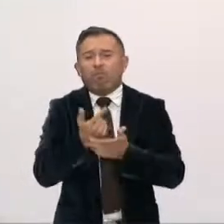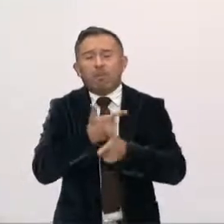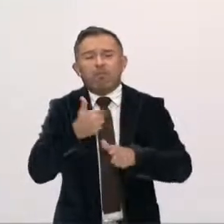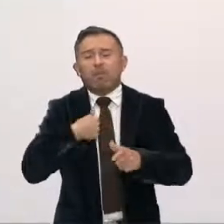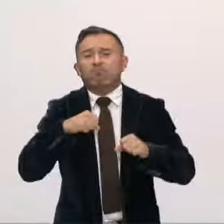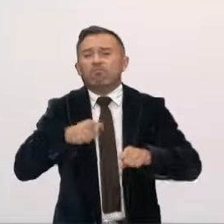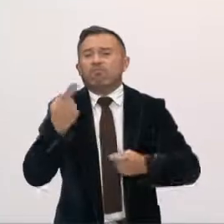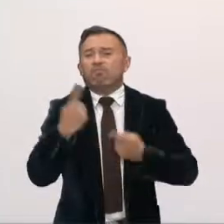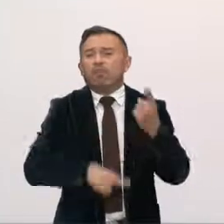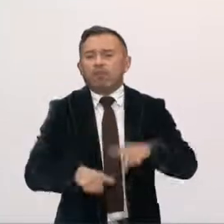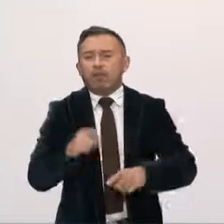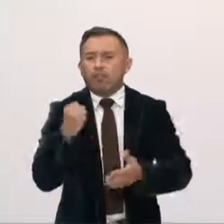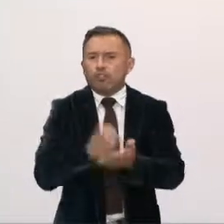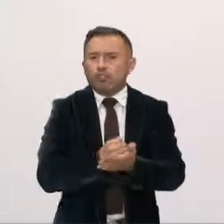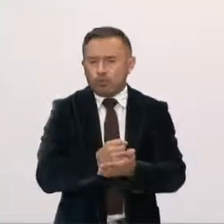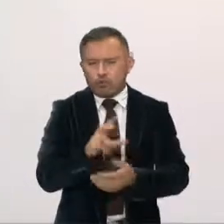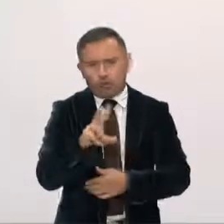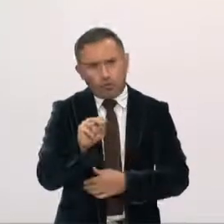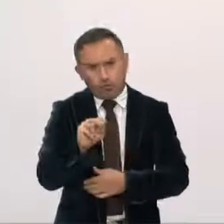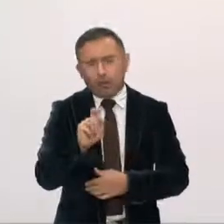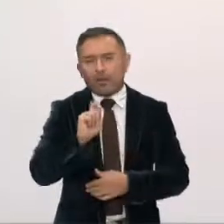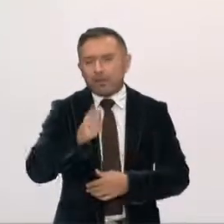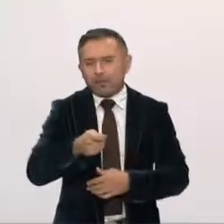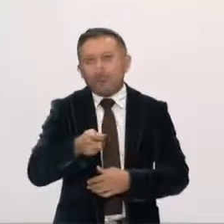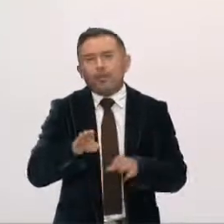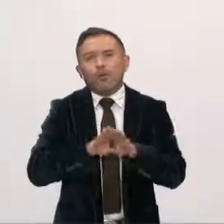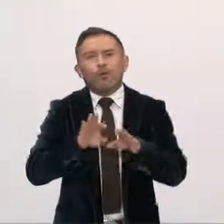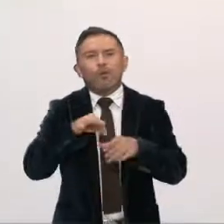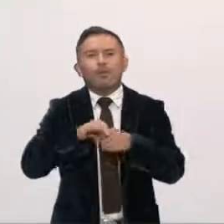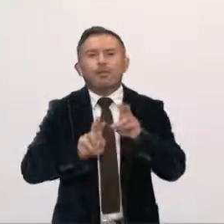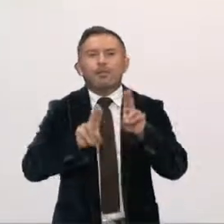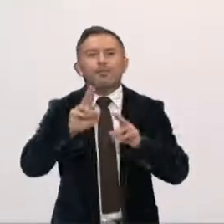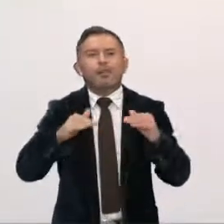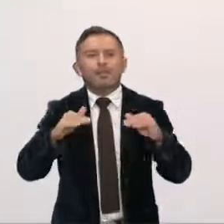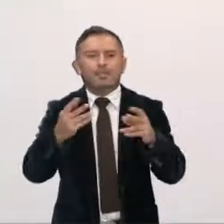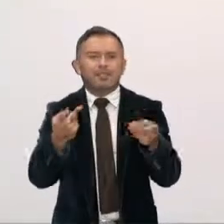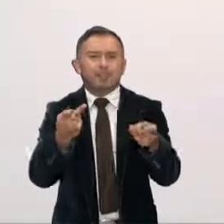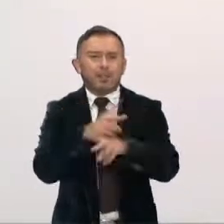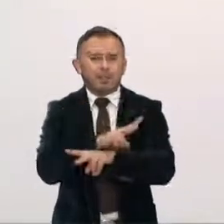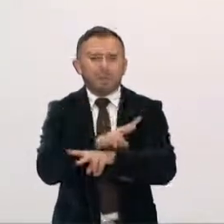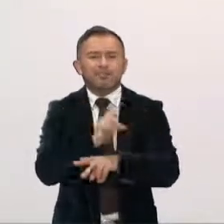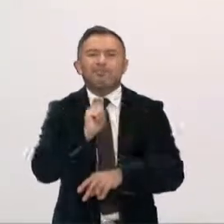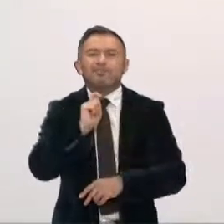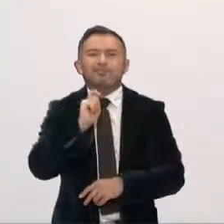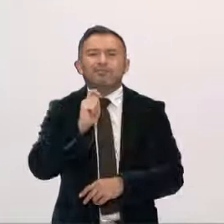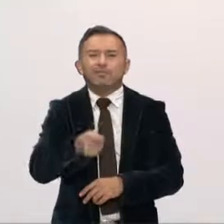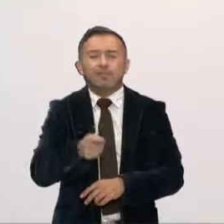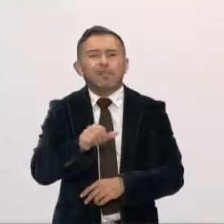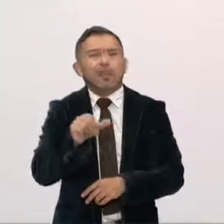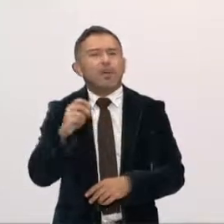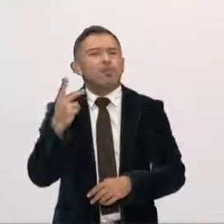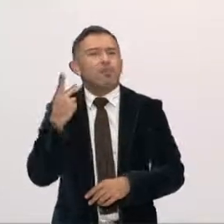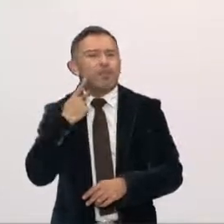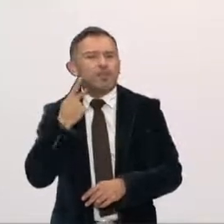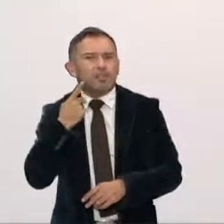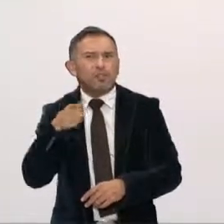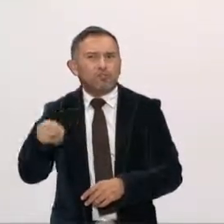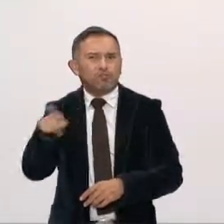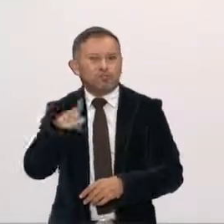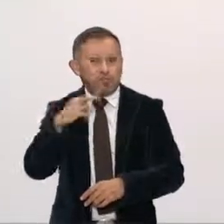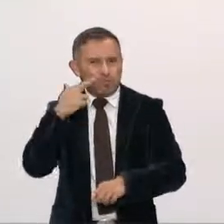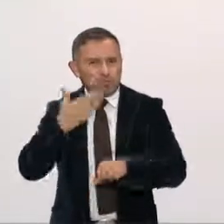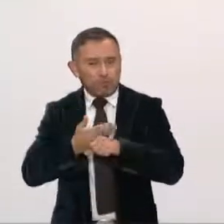I mean, to stop this trend in the political science and democracy, and the reverse, the